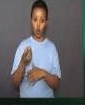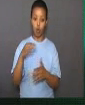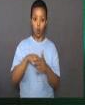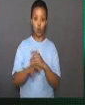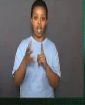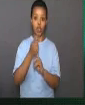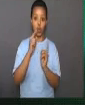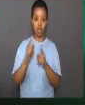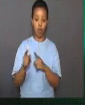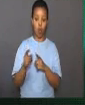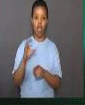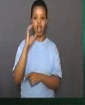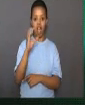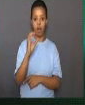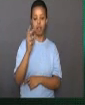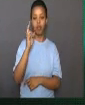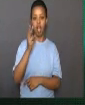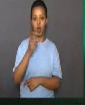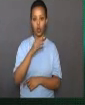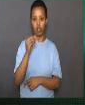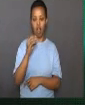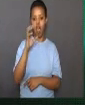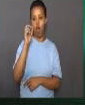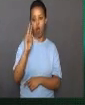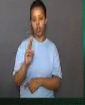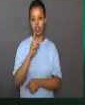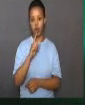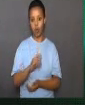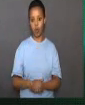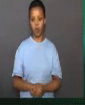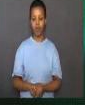carbon, hydrogen, and oxygen.